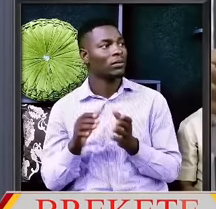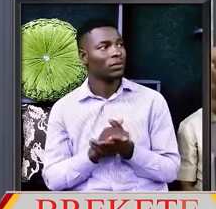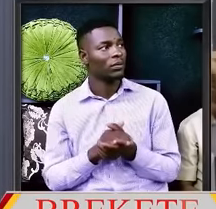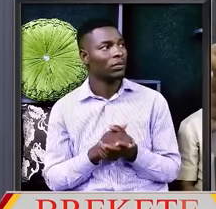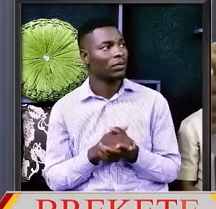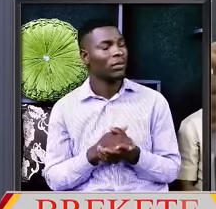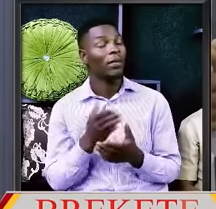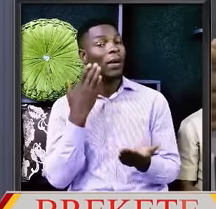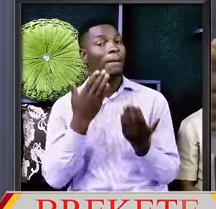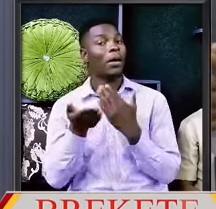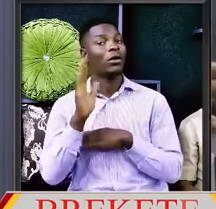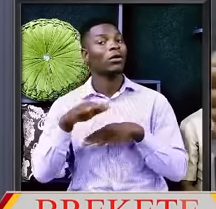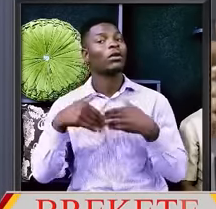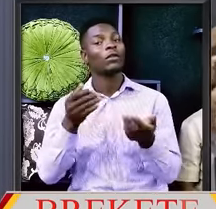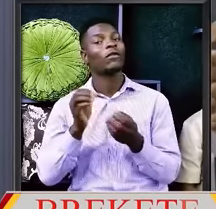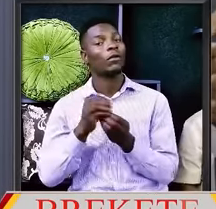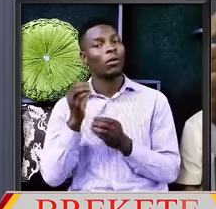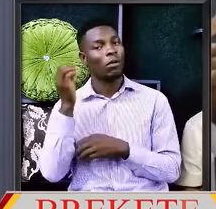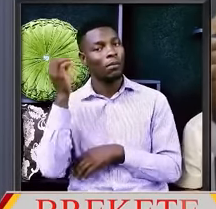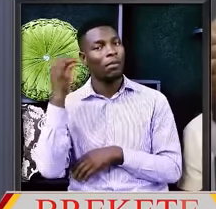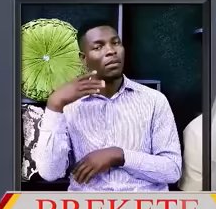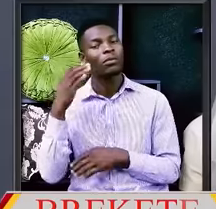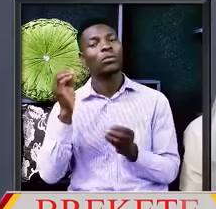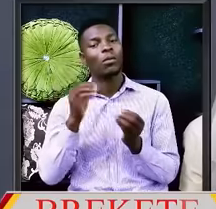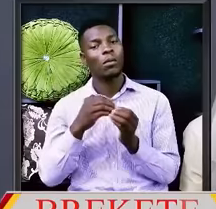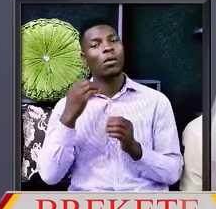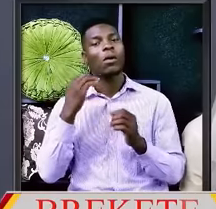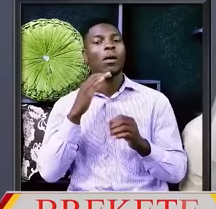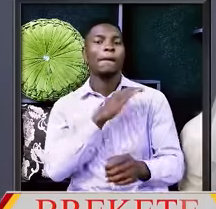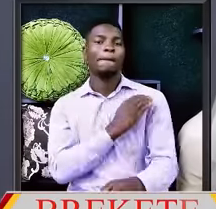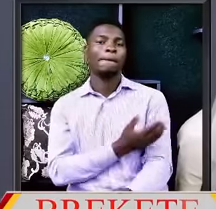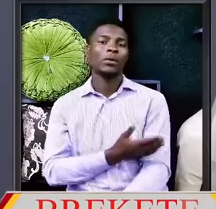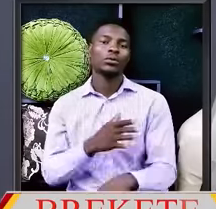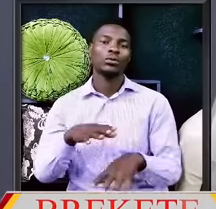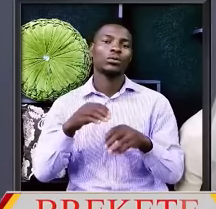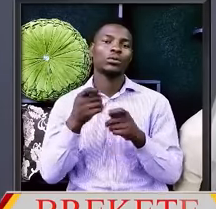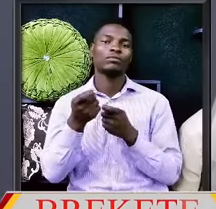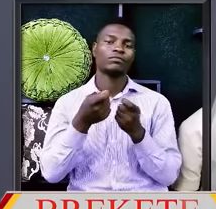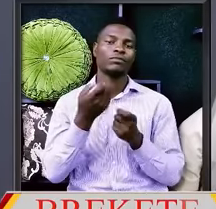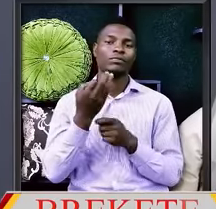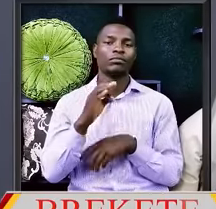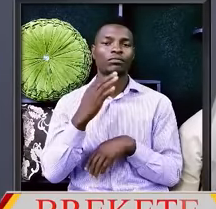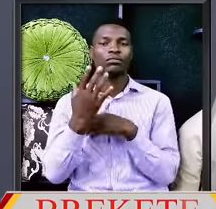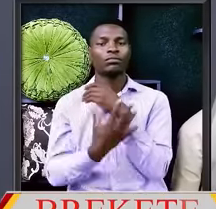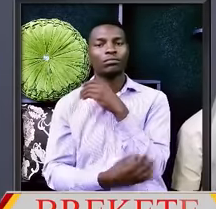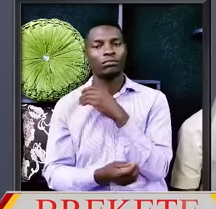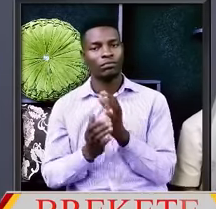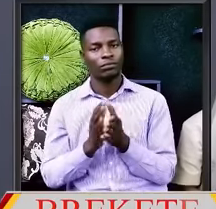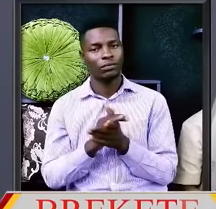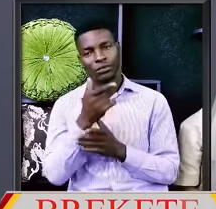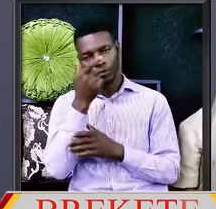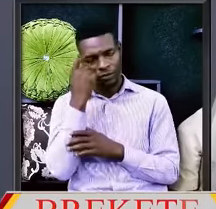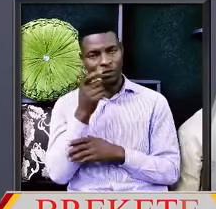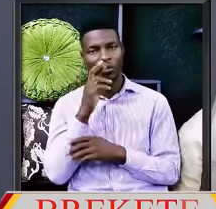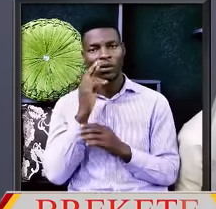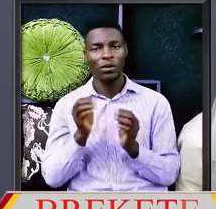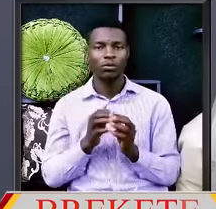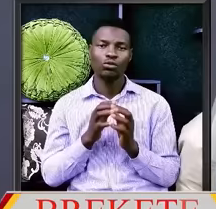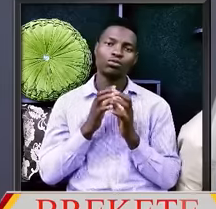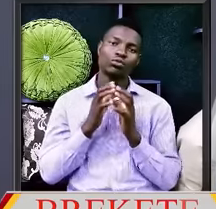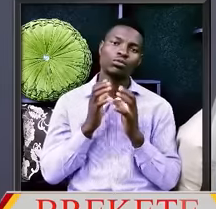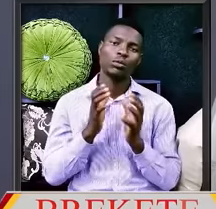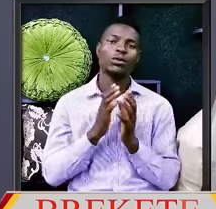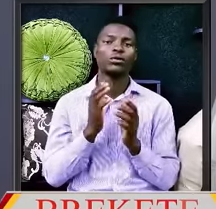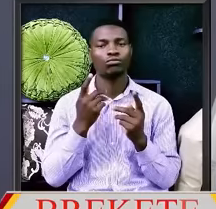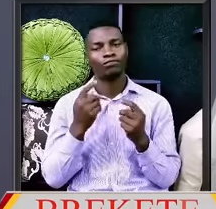may God give you more grace, amen. More power to take over the poor, because more poor people than ever from Nigeria too much. They will get worse.